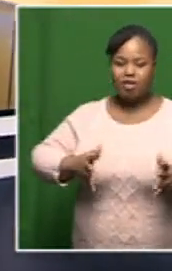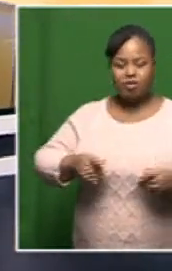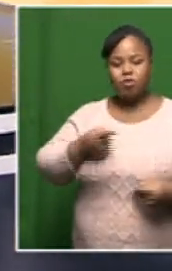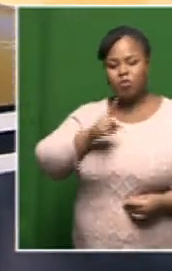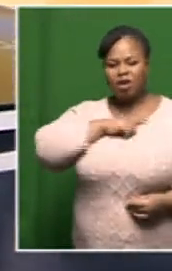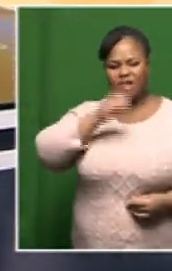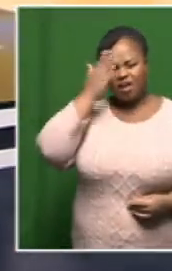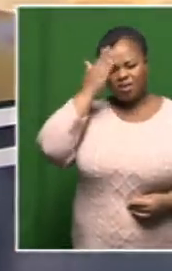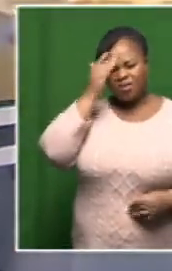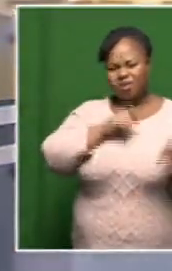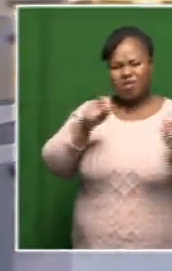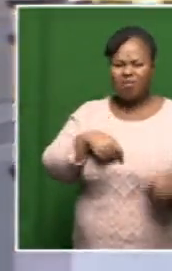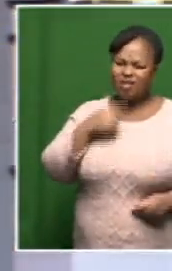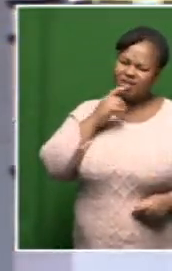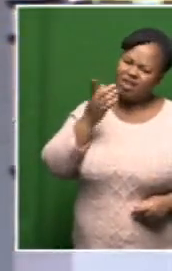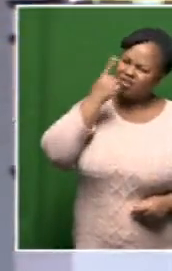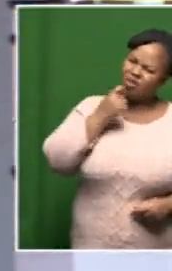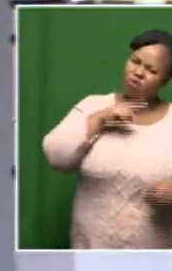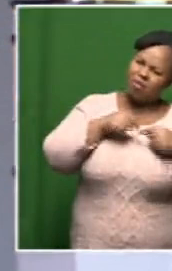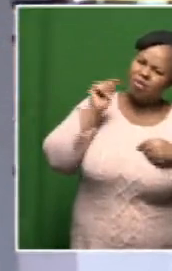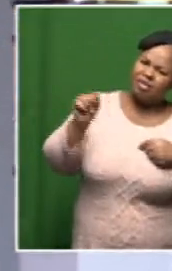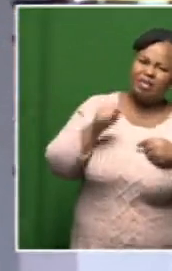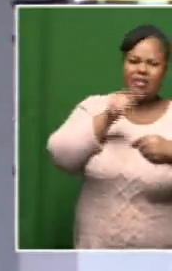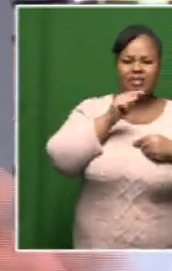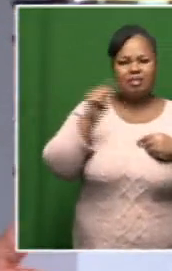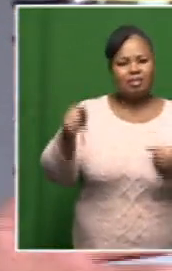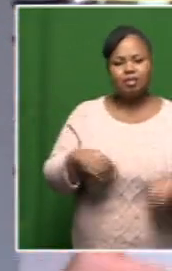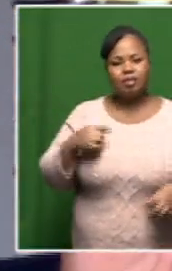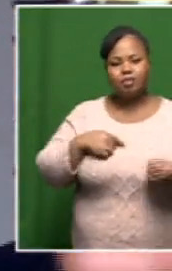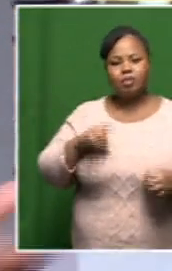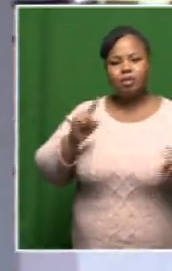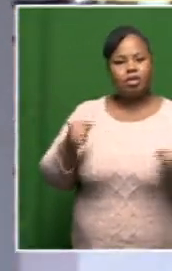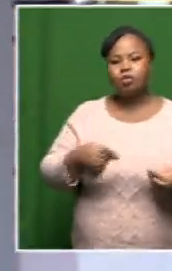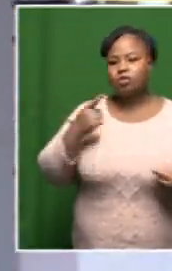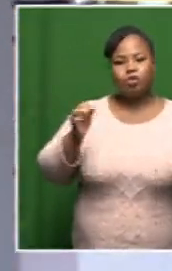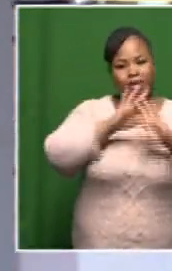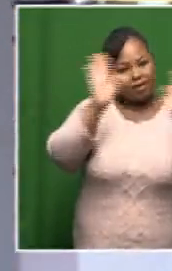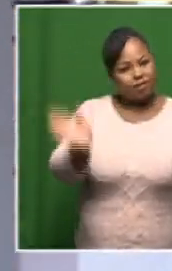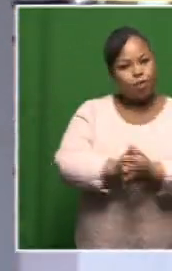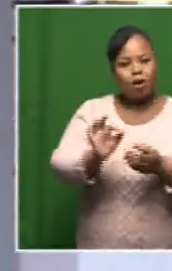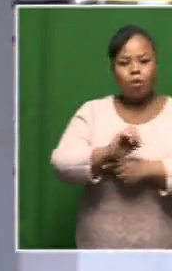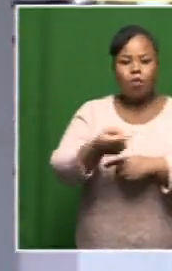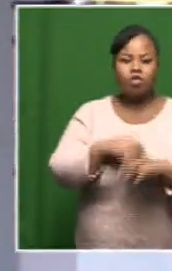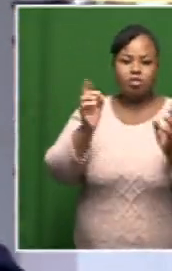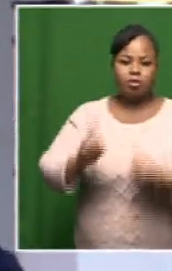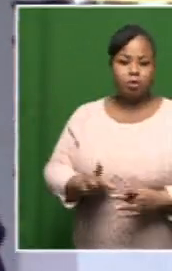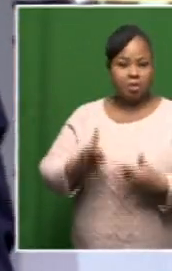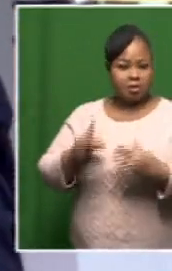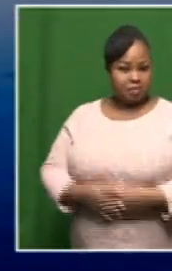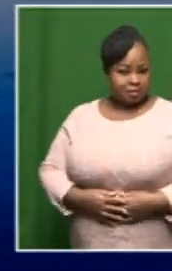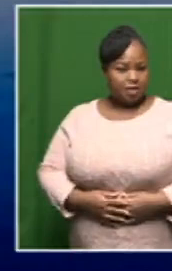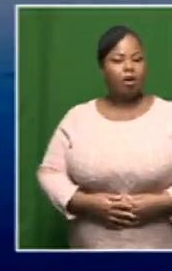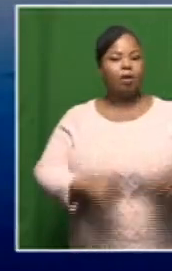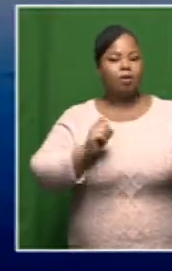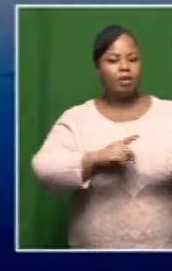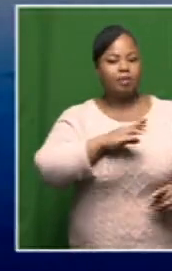because I know people ask me, Billy, what about this one? What about that one? It's not about, I can't do everyone. I do only the special ones. All right, Billy,